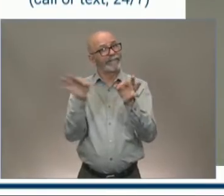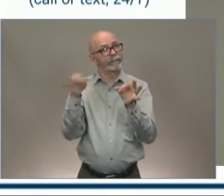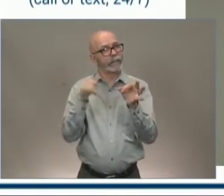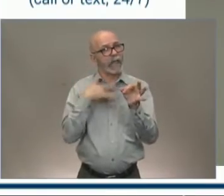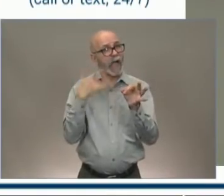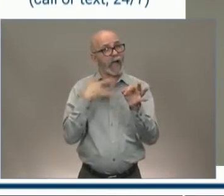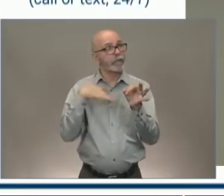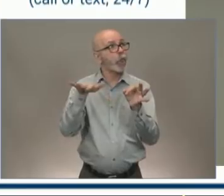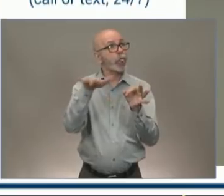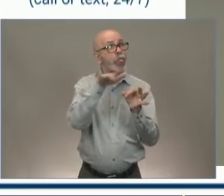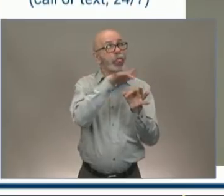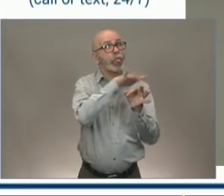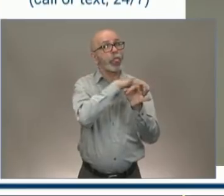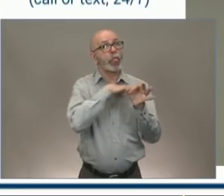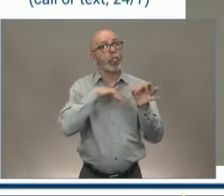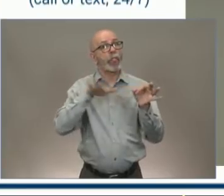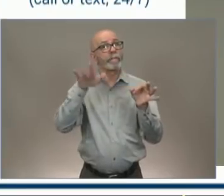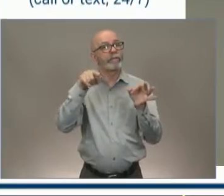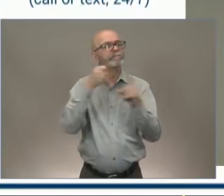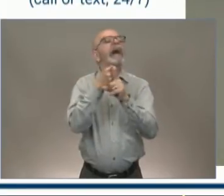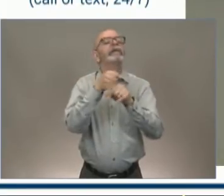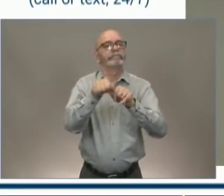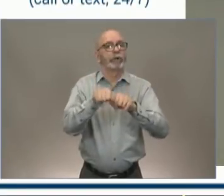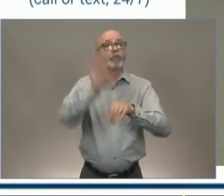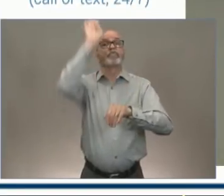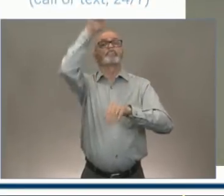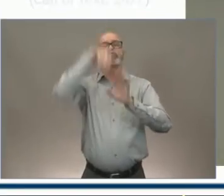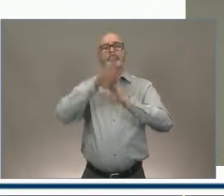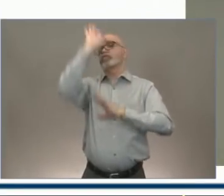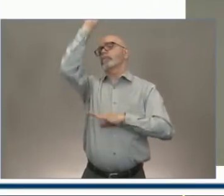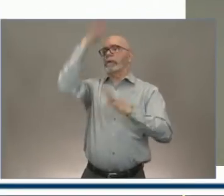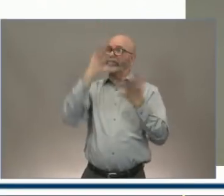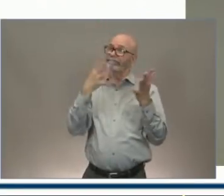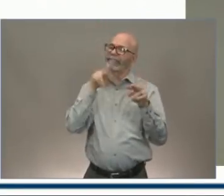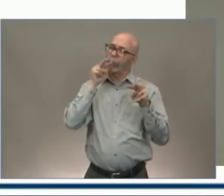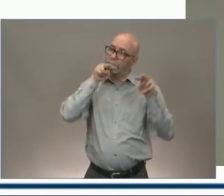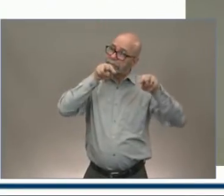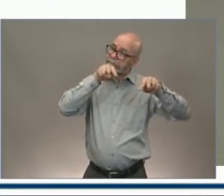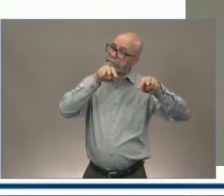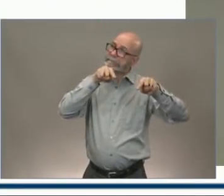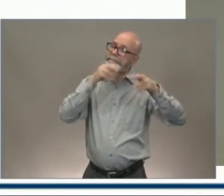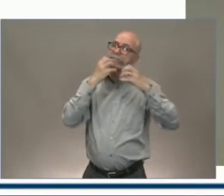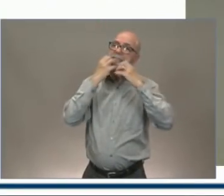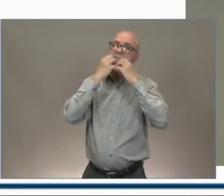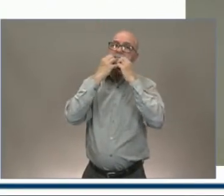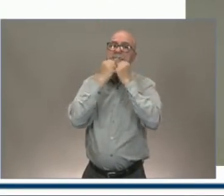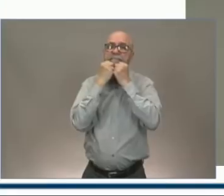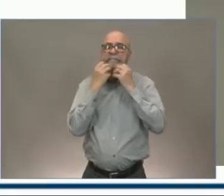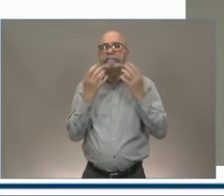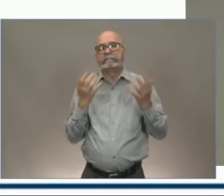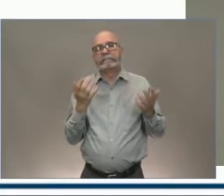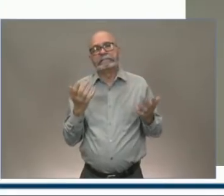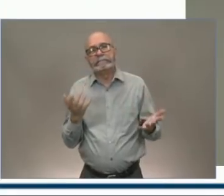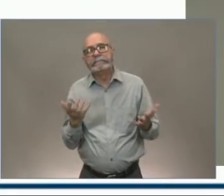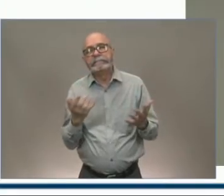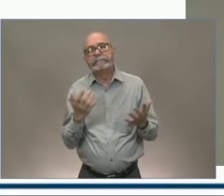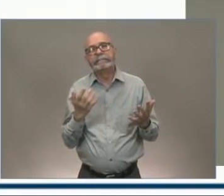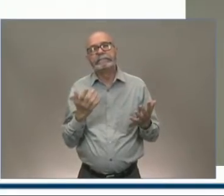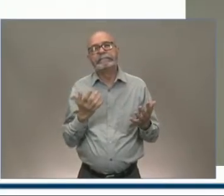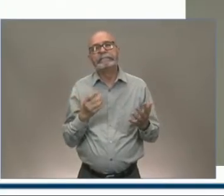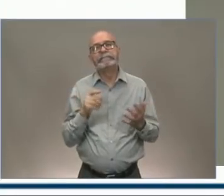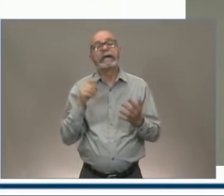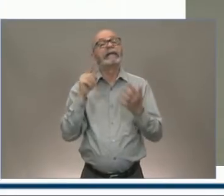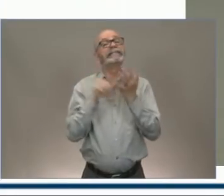or so we have to be cautious about that. We also know there's probably some of that. All epidemics go up and ultimately come